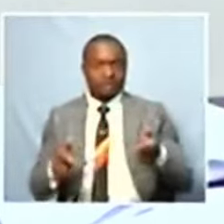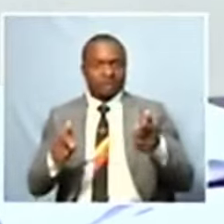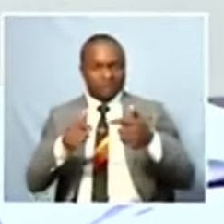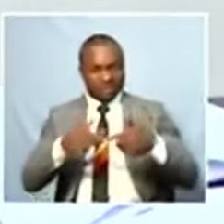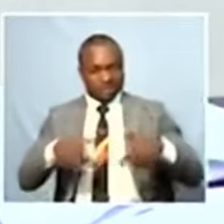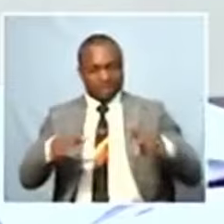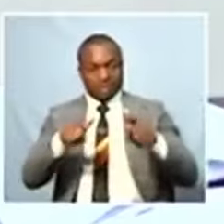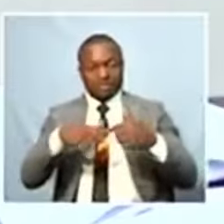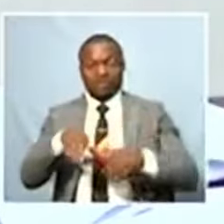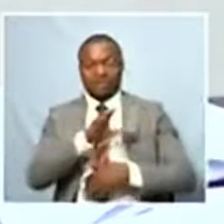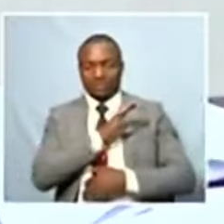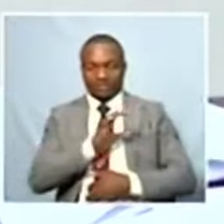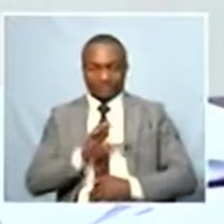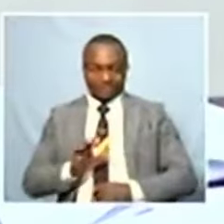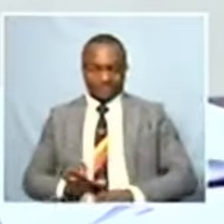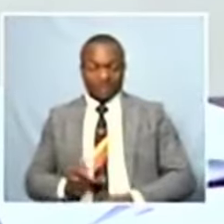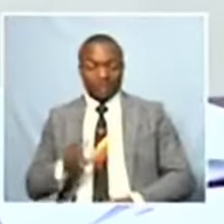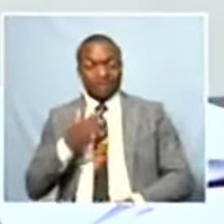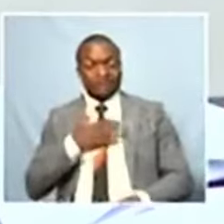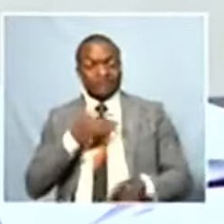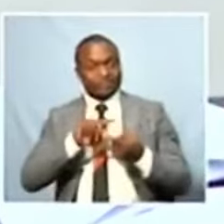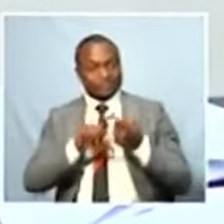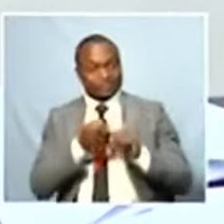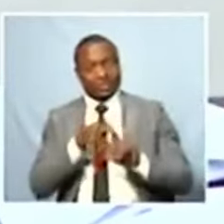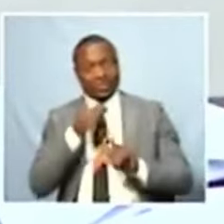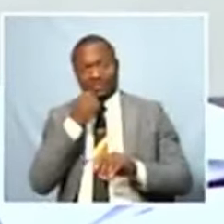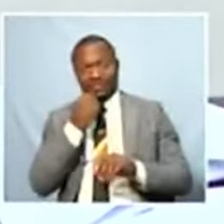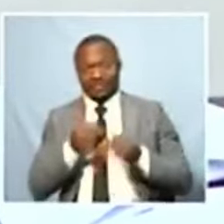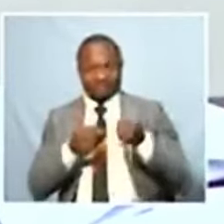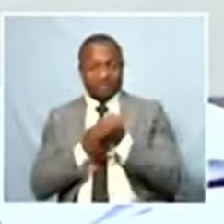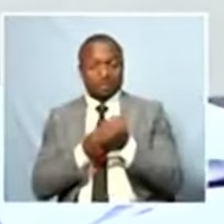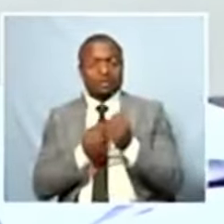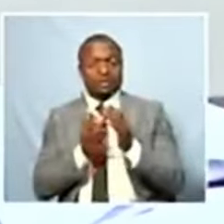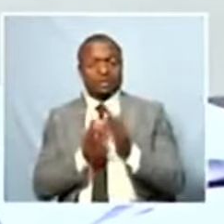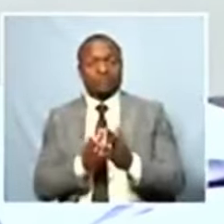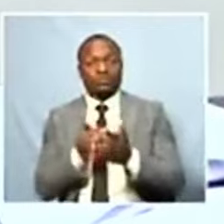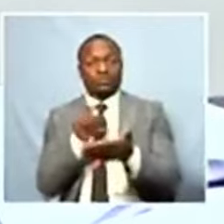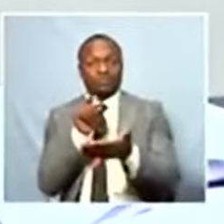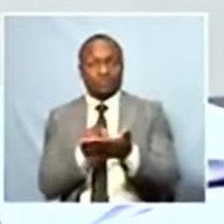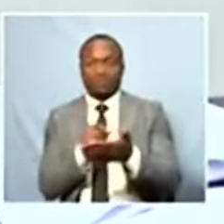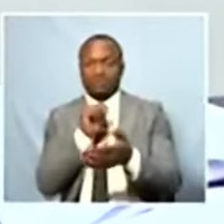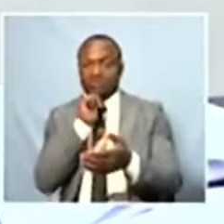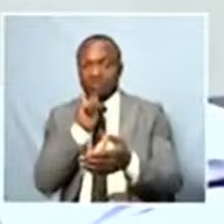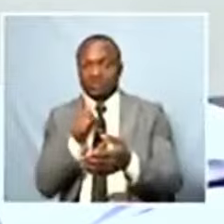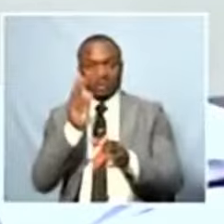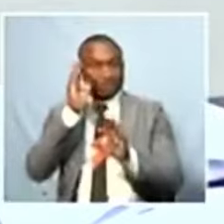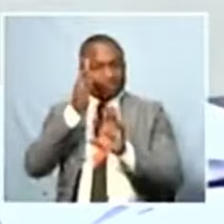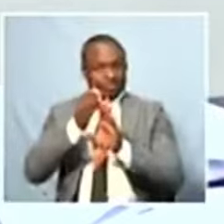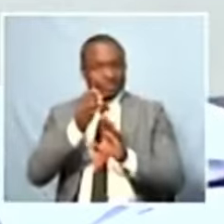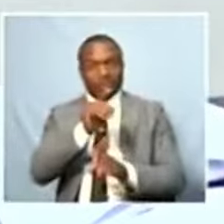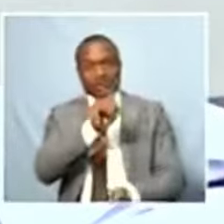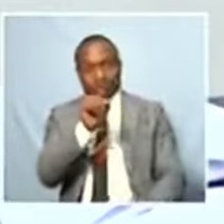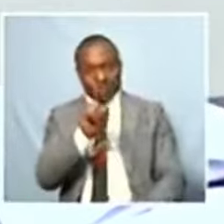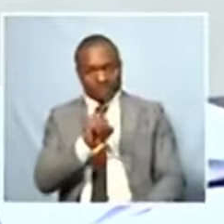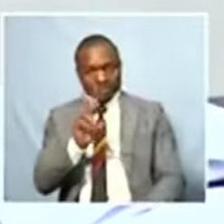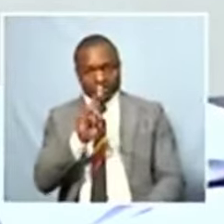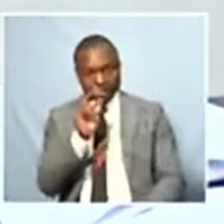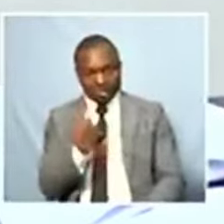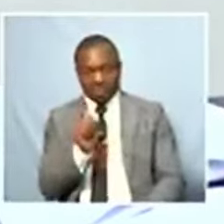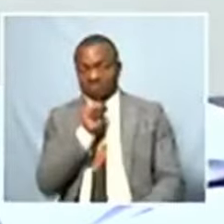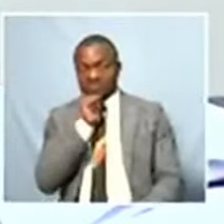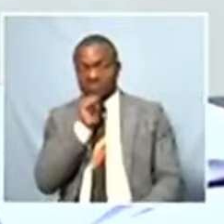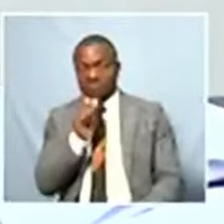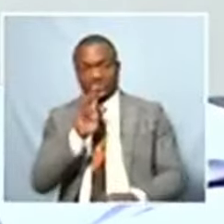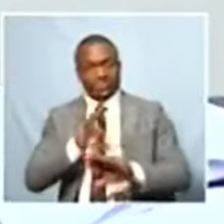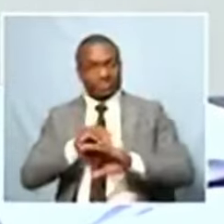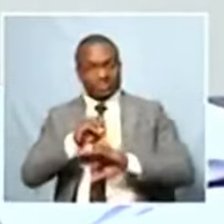industry development, and like my colleague has indicated, the sponsors of these are not direct from ZRA. So it may be not